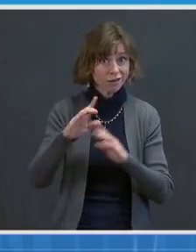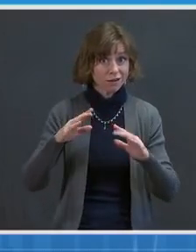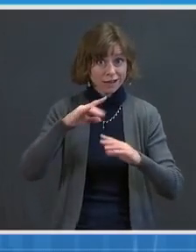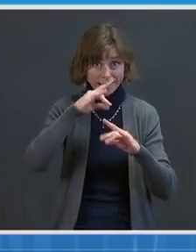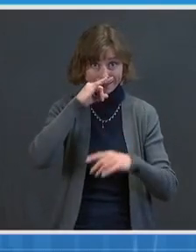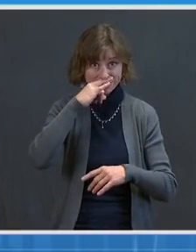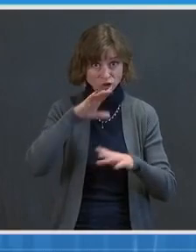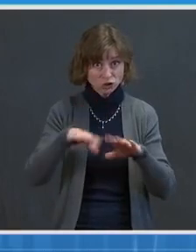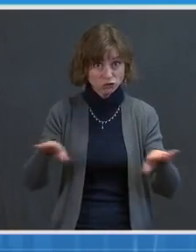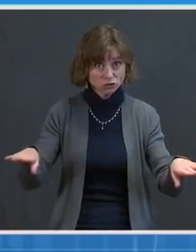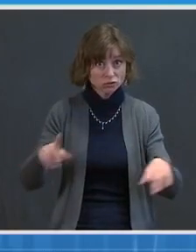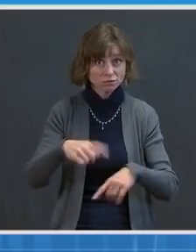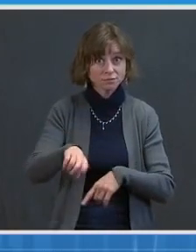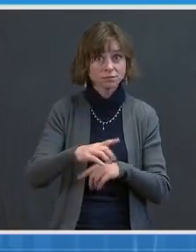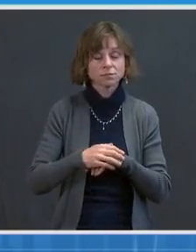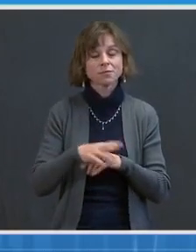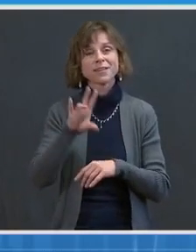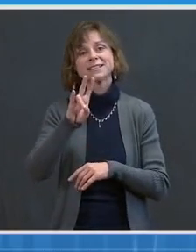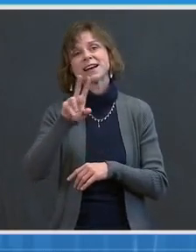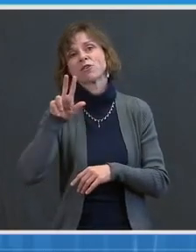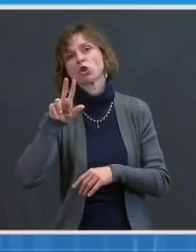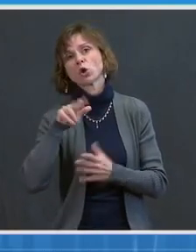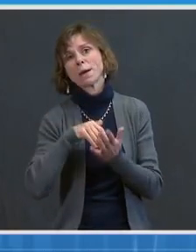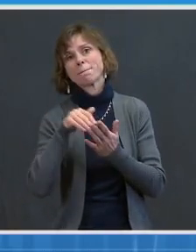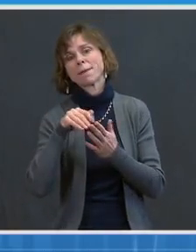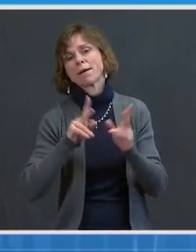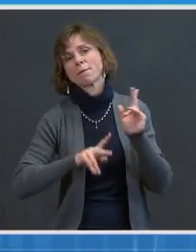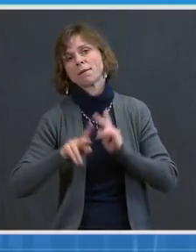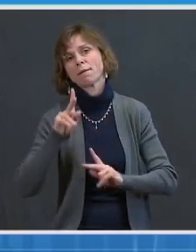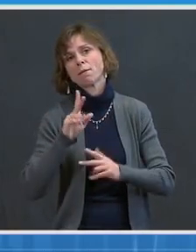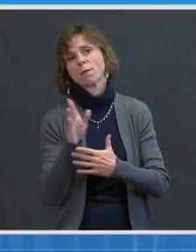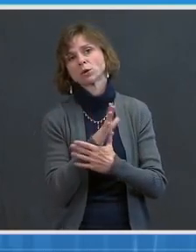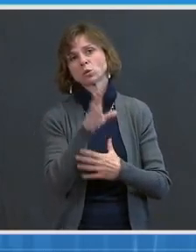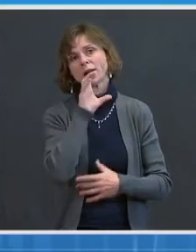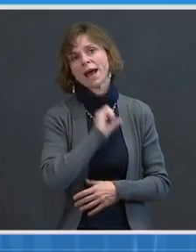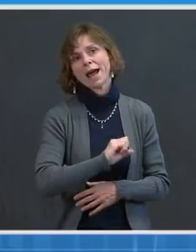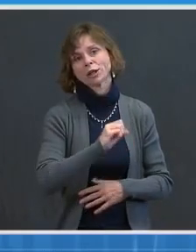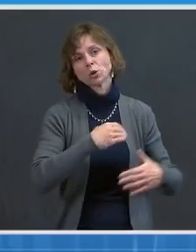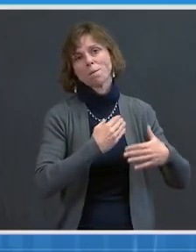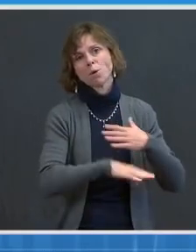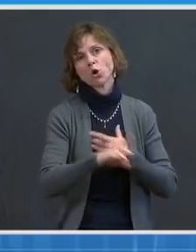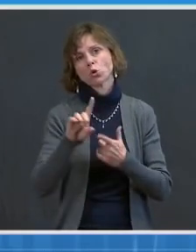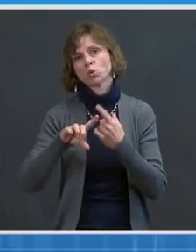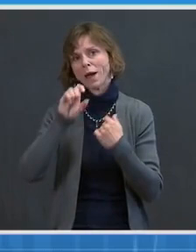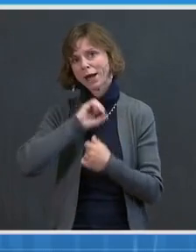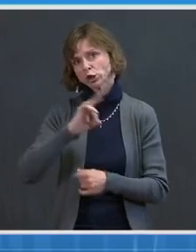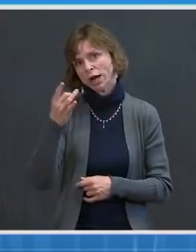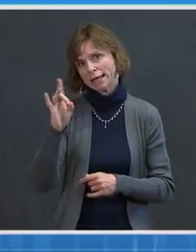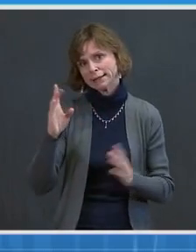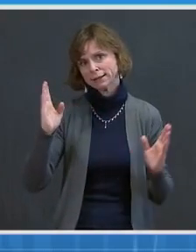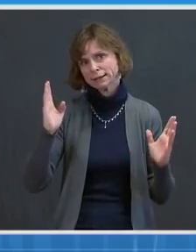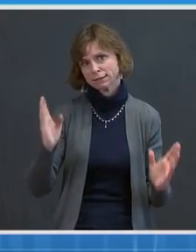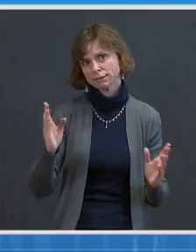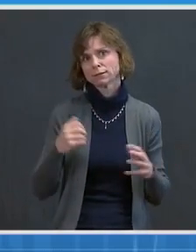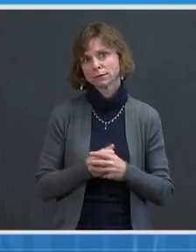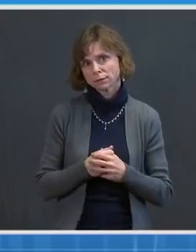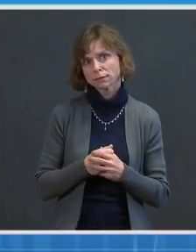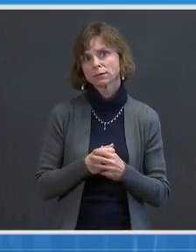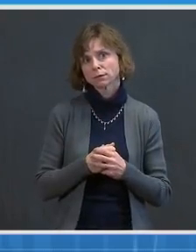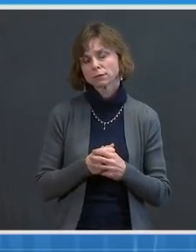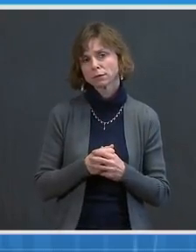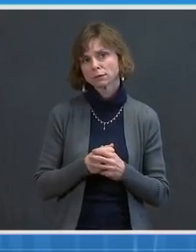about 73 million individuals between the ages of birth and 18 years. And then